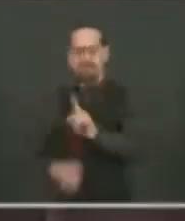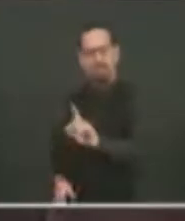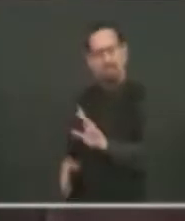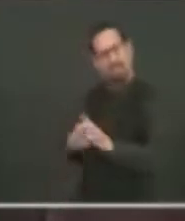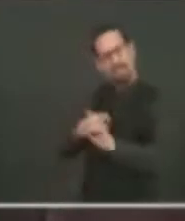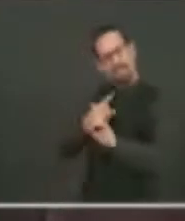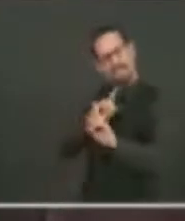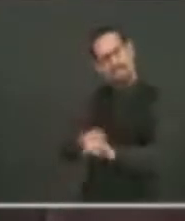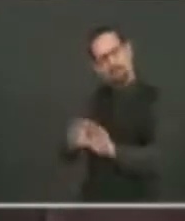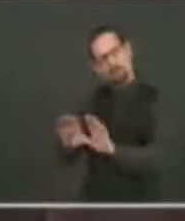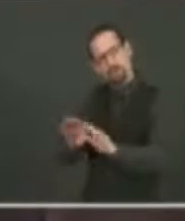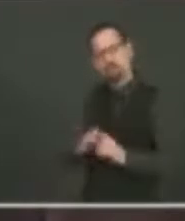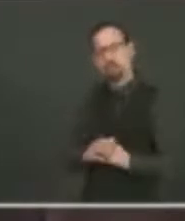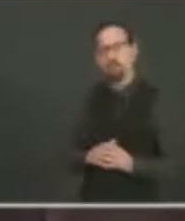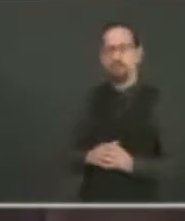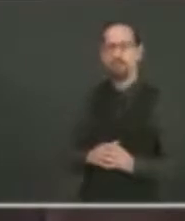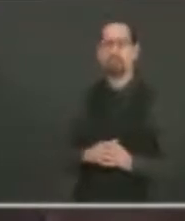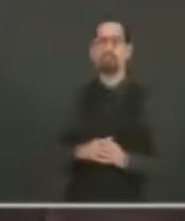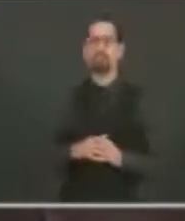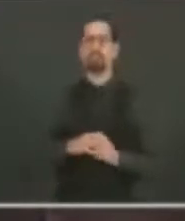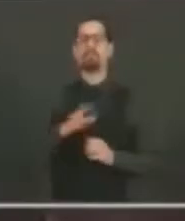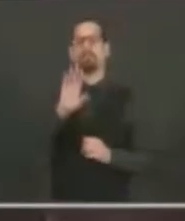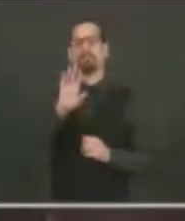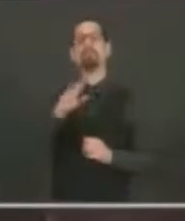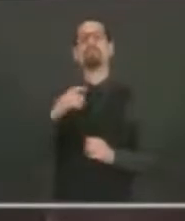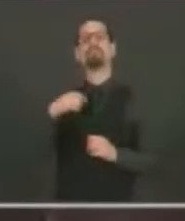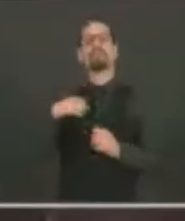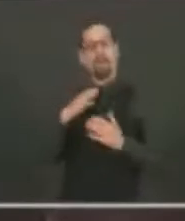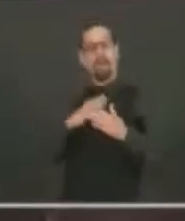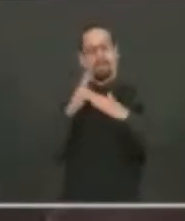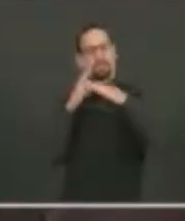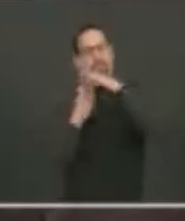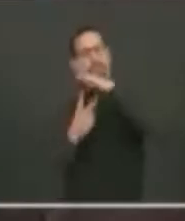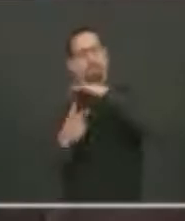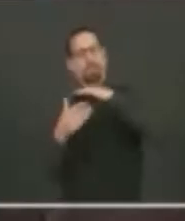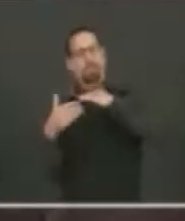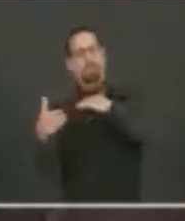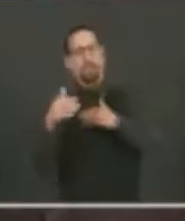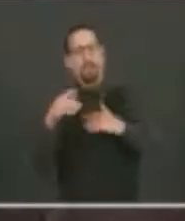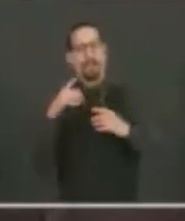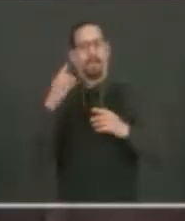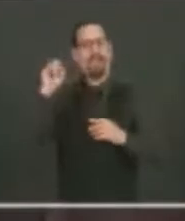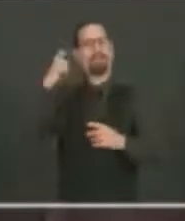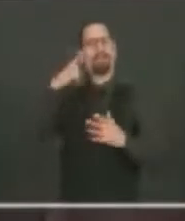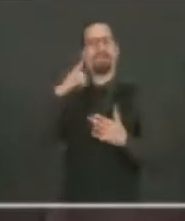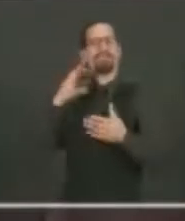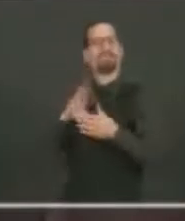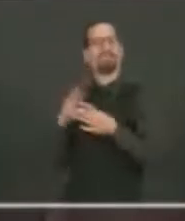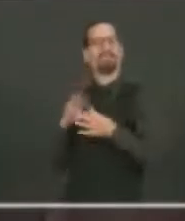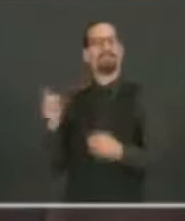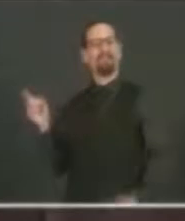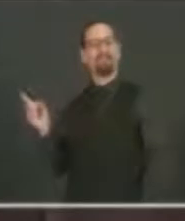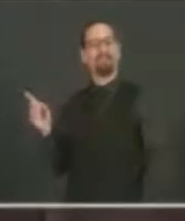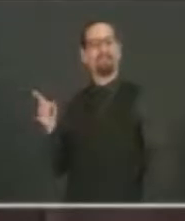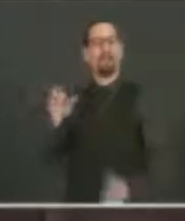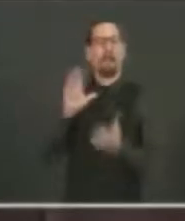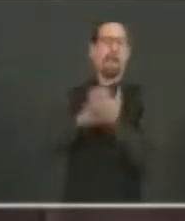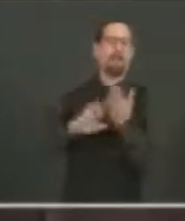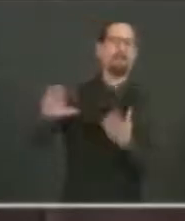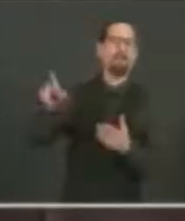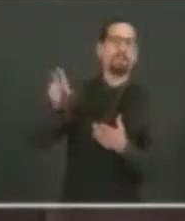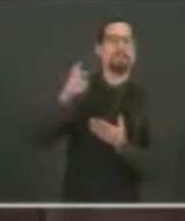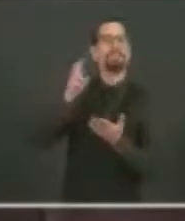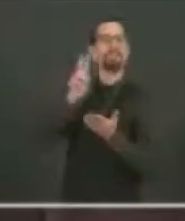overall, prior to the cases that the governor discussed that we've seen from our colleges and universities,